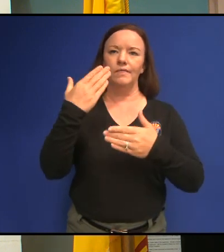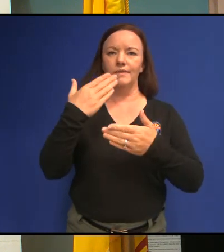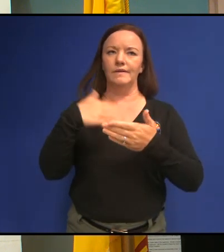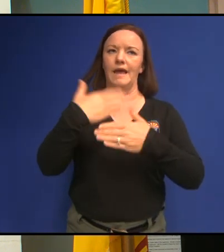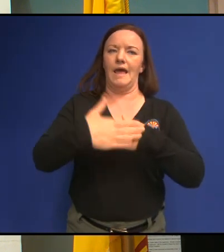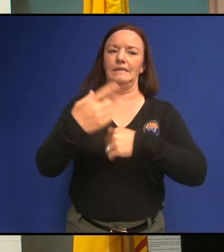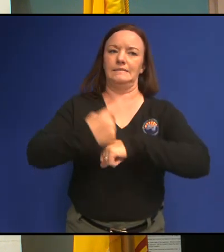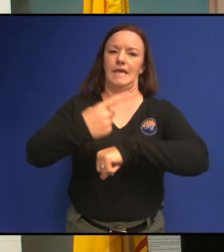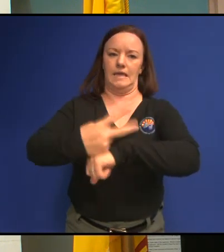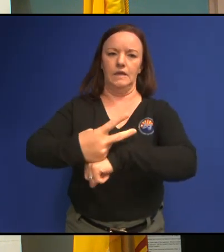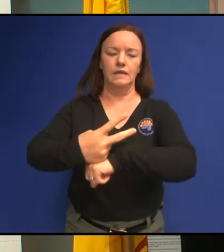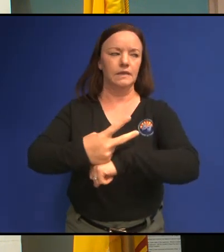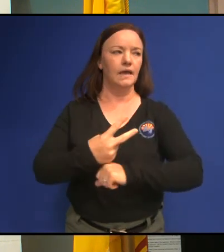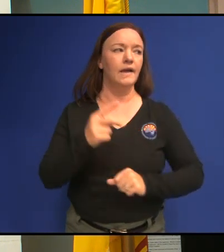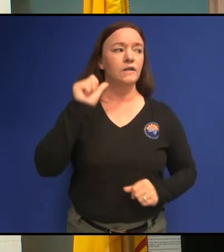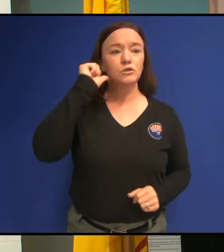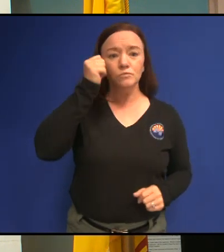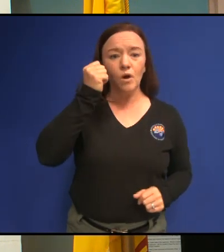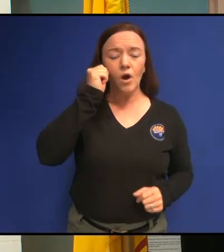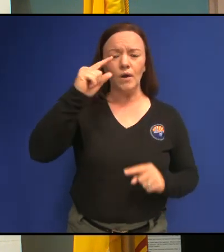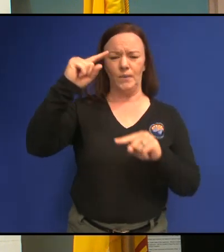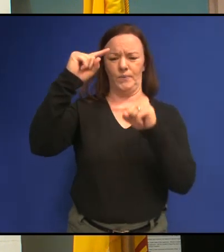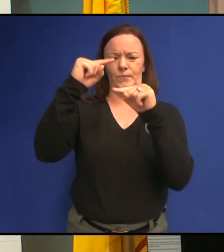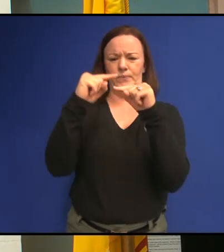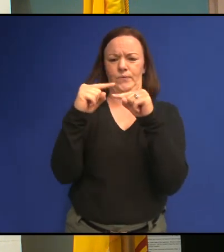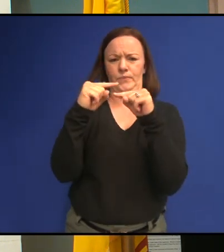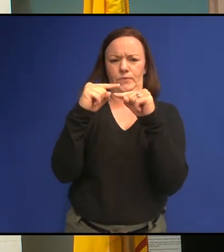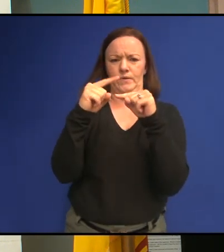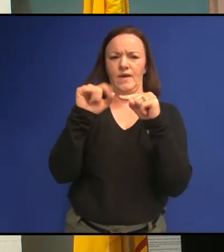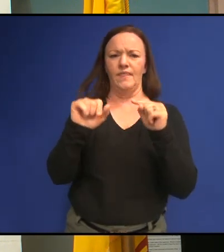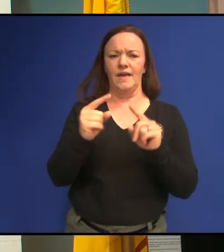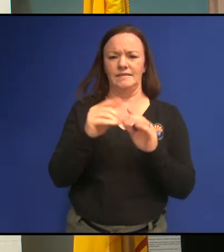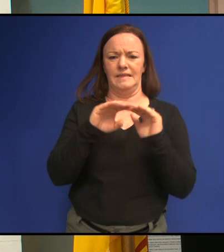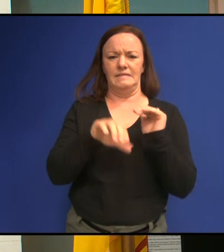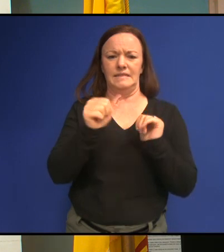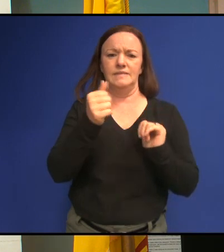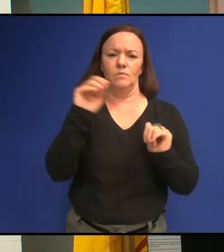and look how low it gets tomorrow. That's single-digit relative humidities.